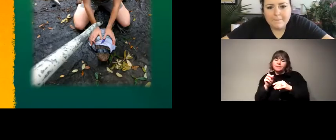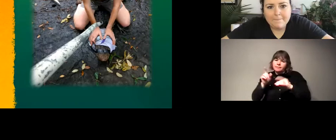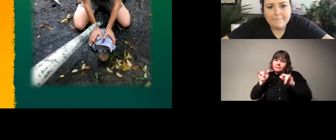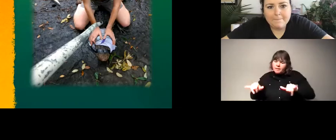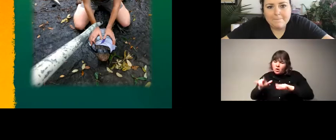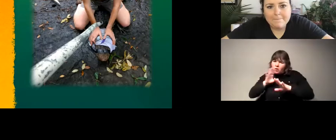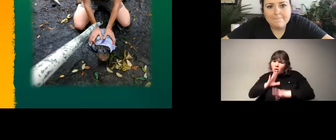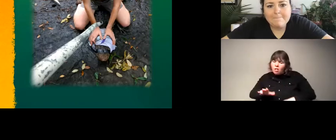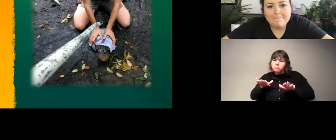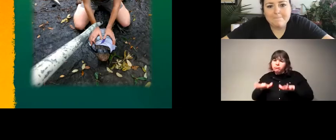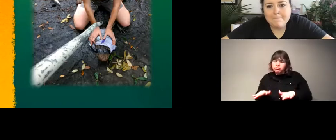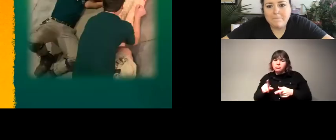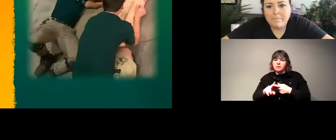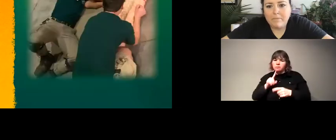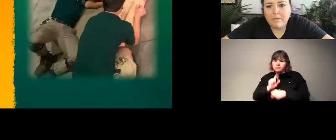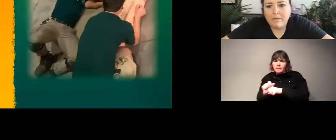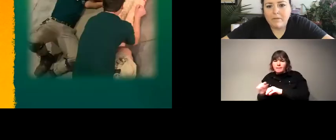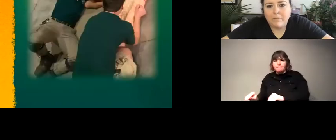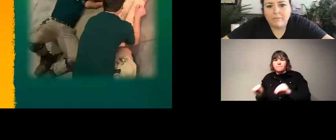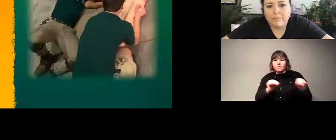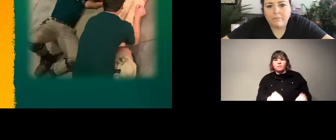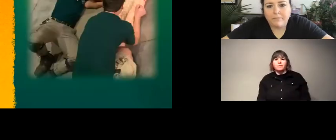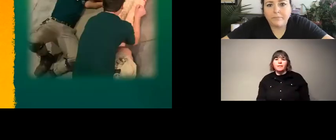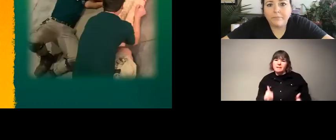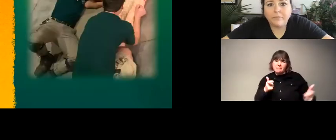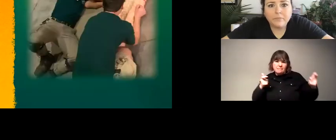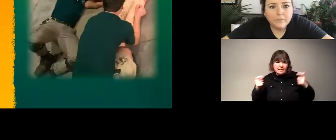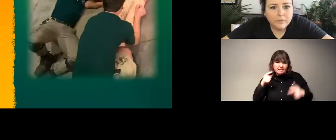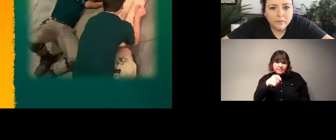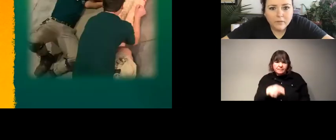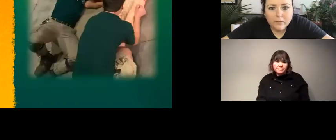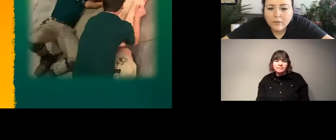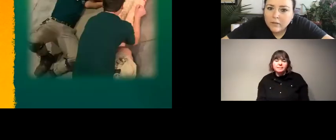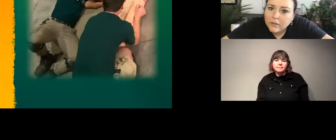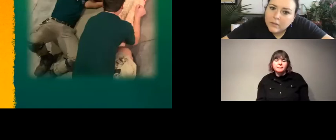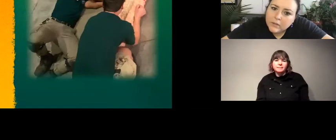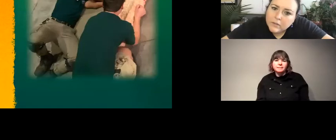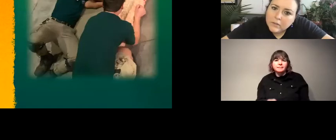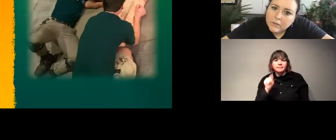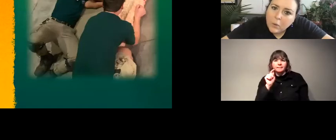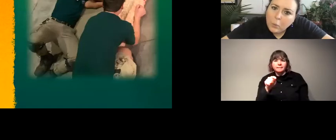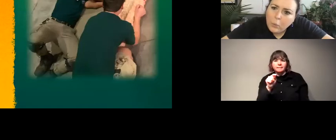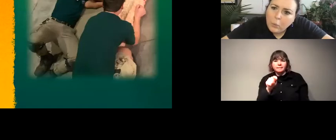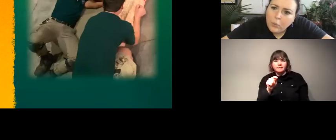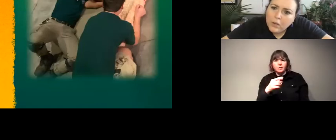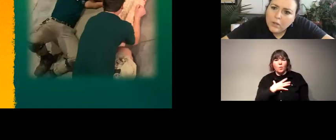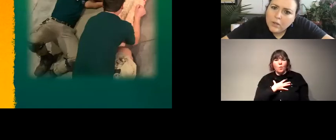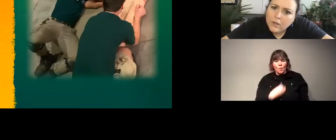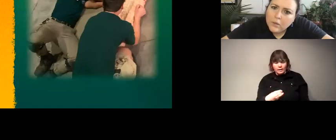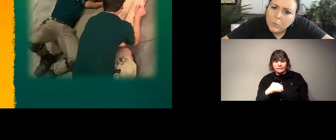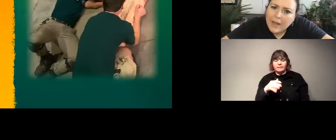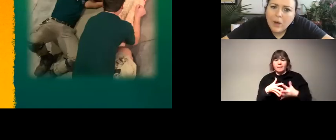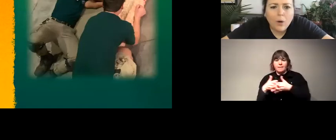can physically move him. And then this big guy, pardon me. So this is a white American